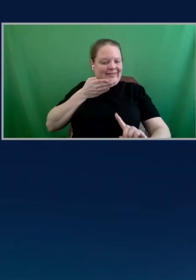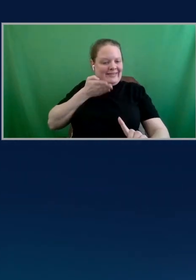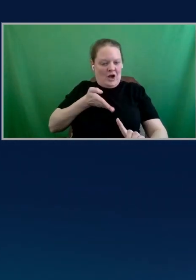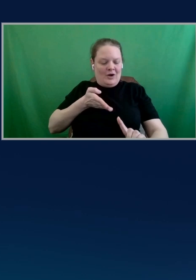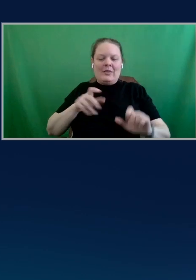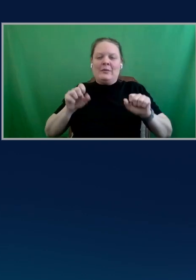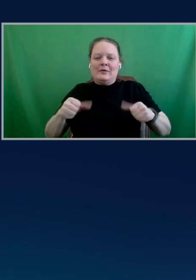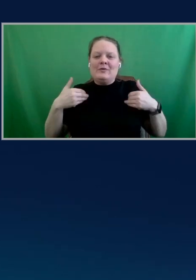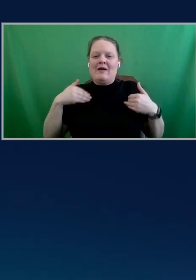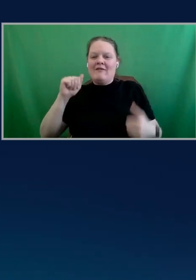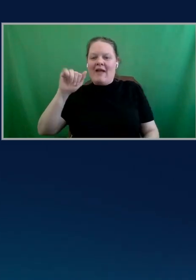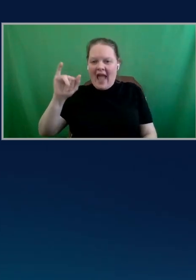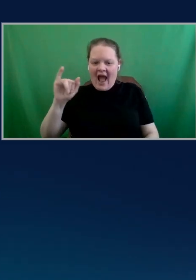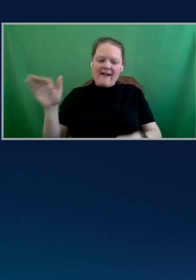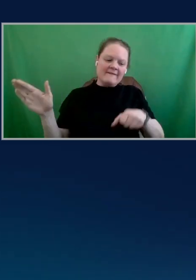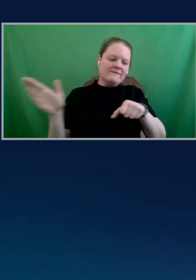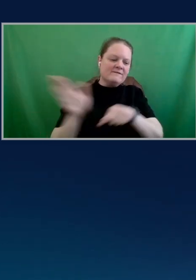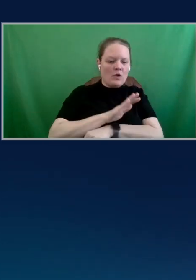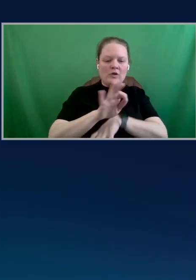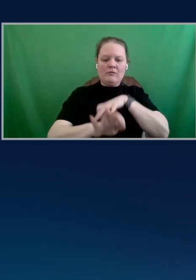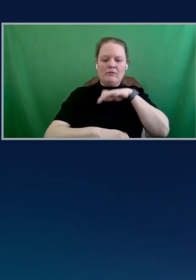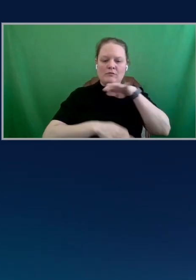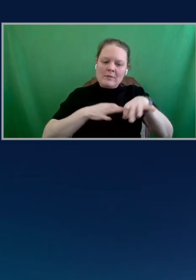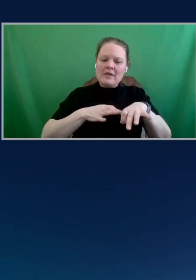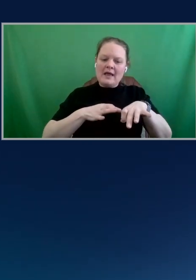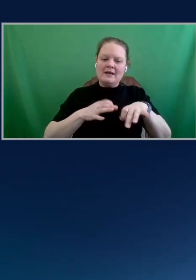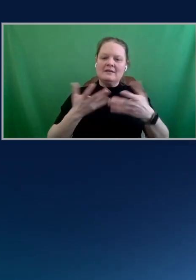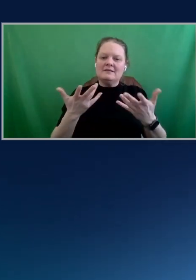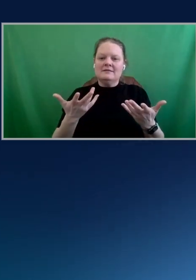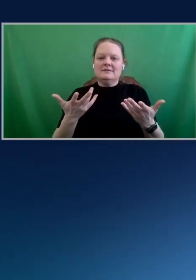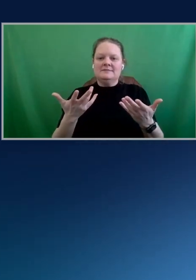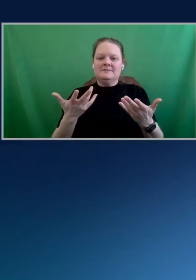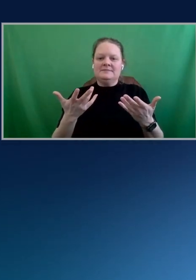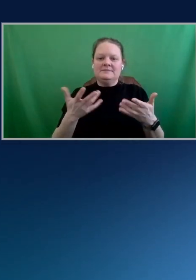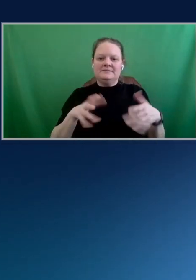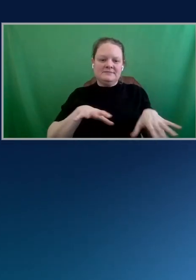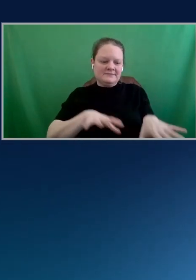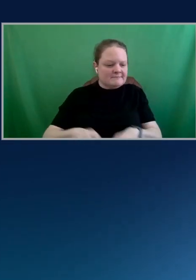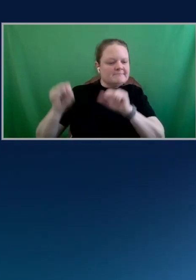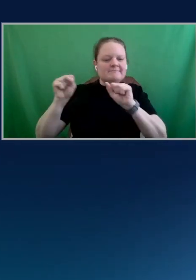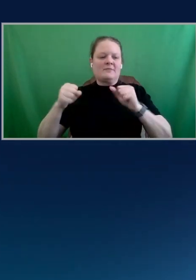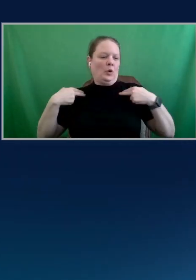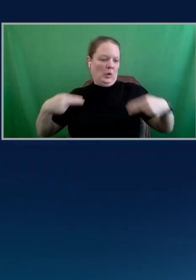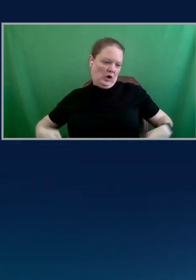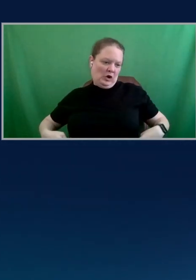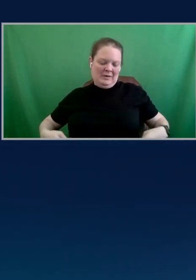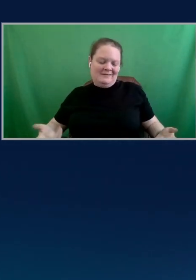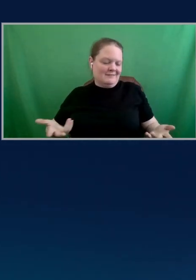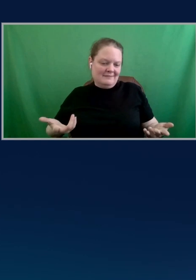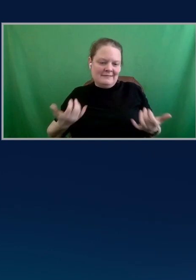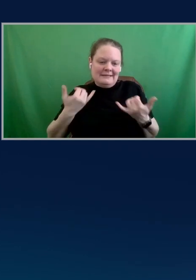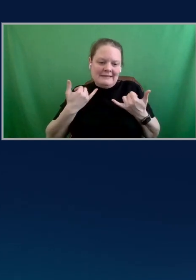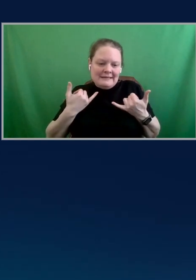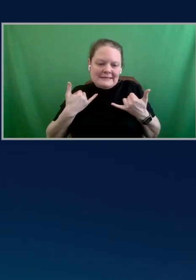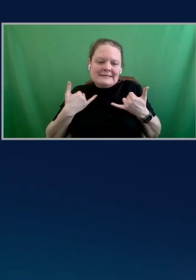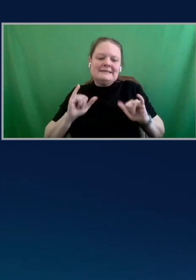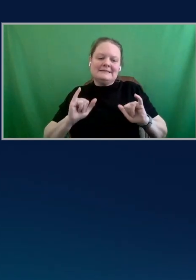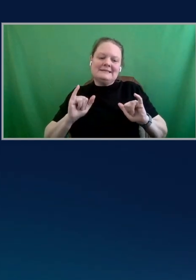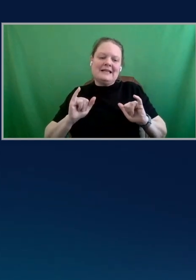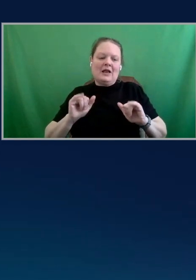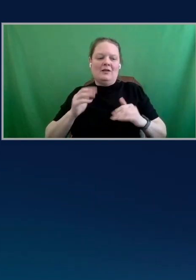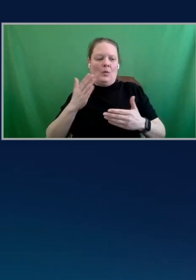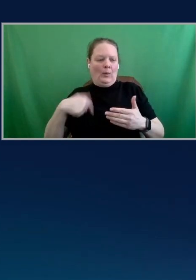AI fully replace and augment and replace humans. It still is a place in the market where it needs to augment